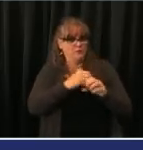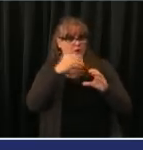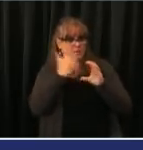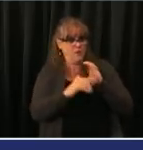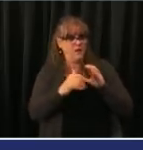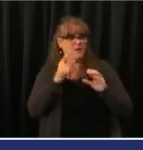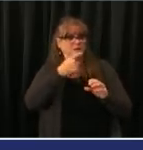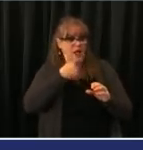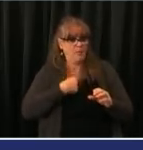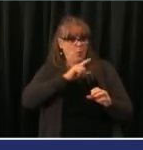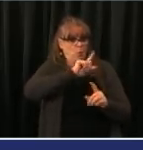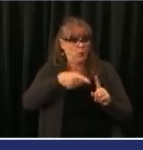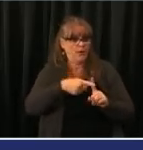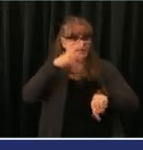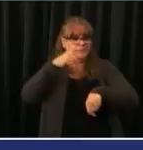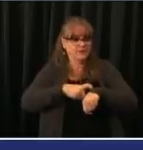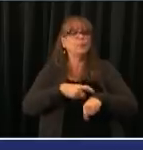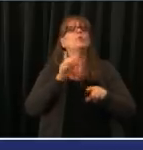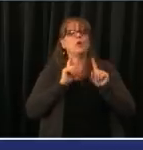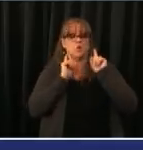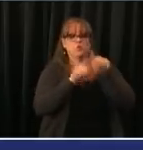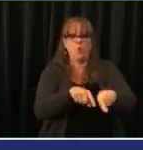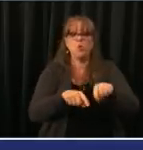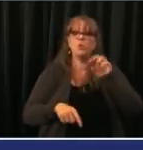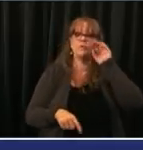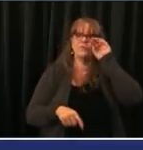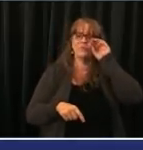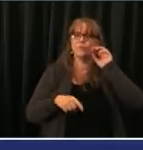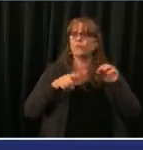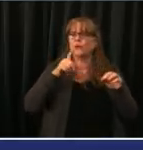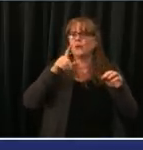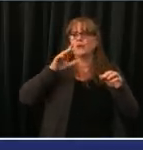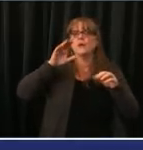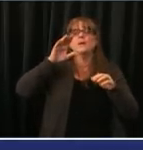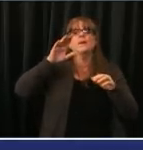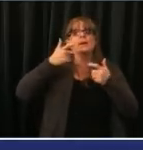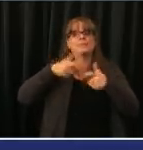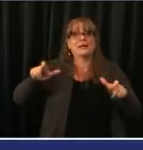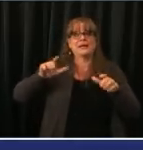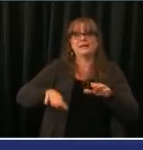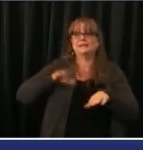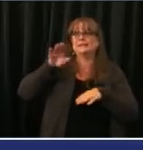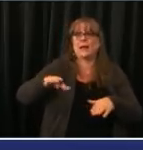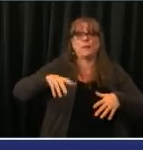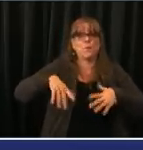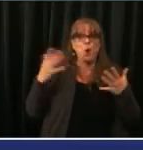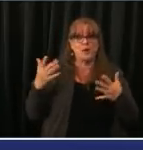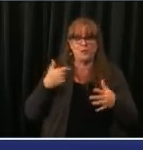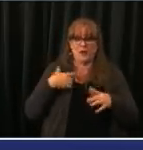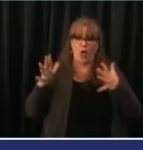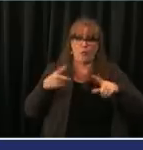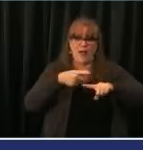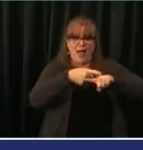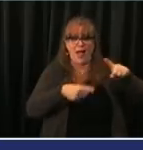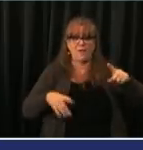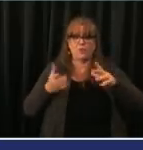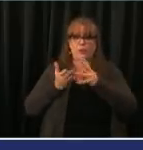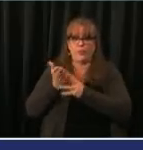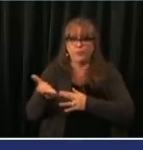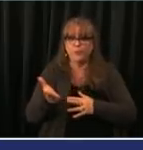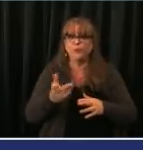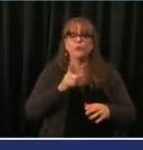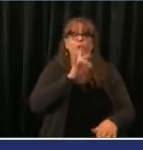big next step. Since we're at about half of the goal for 70 and up, we're ready to announce on February 8th, we're moving